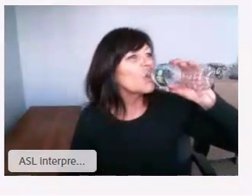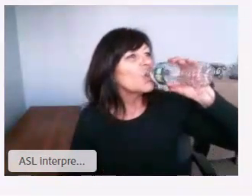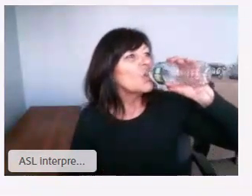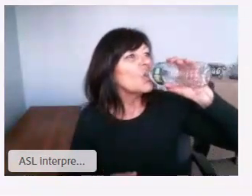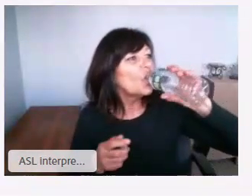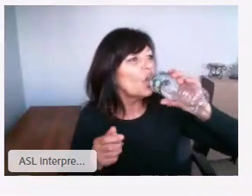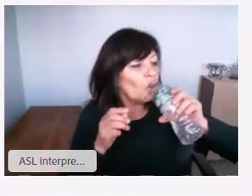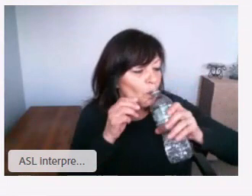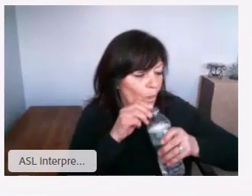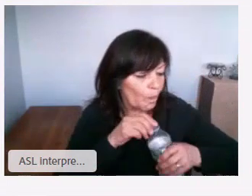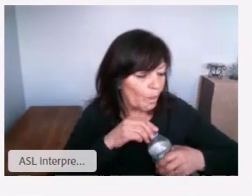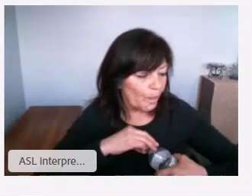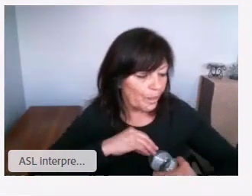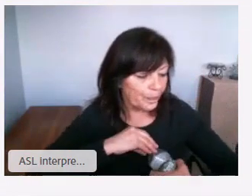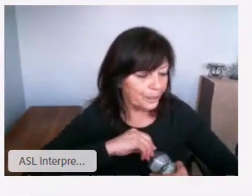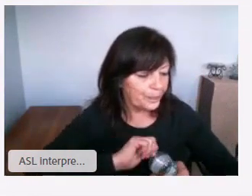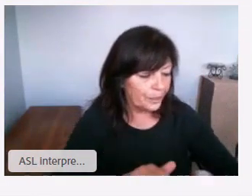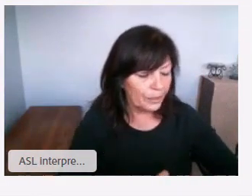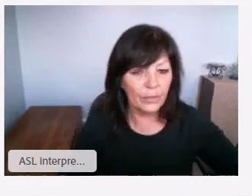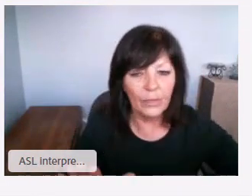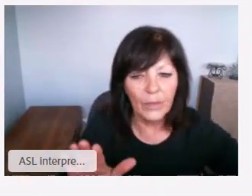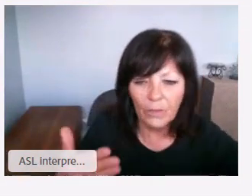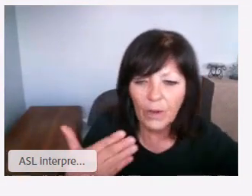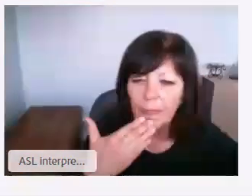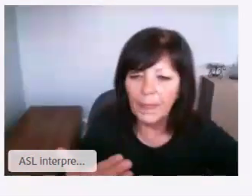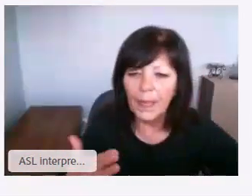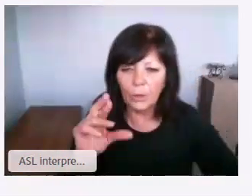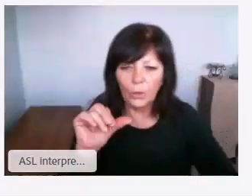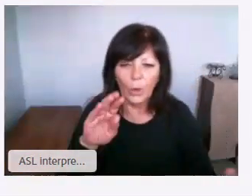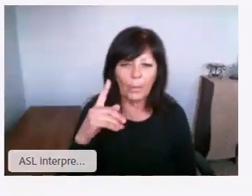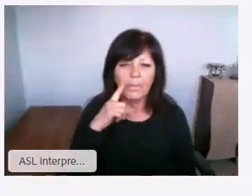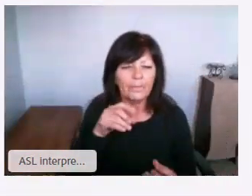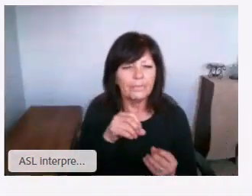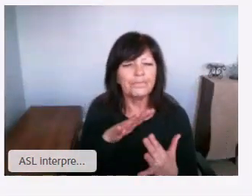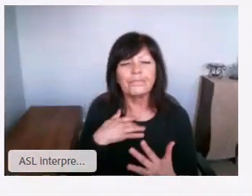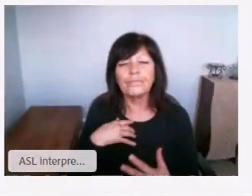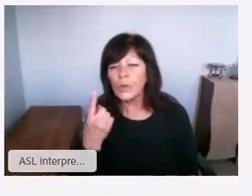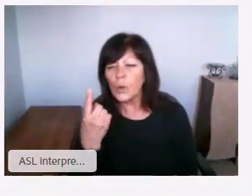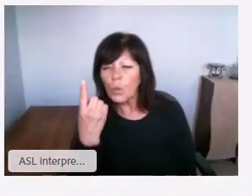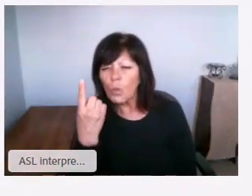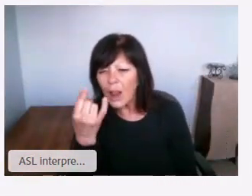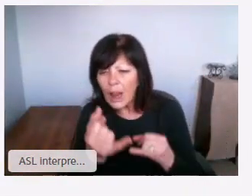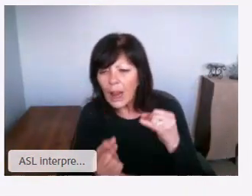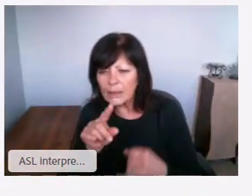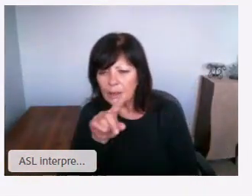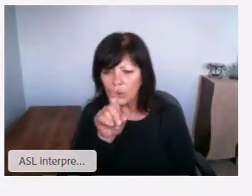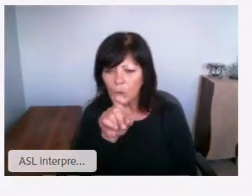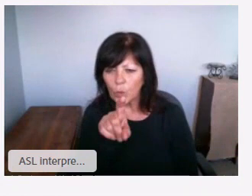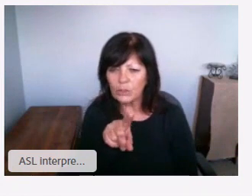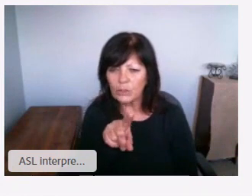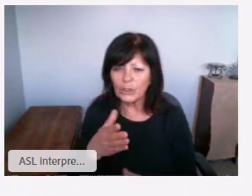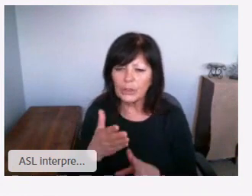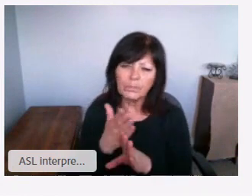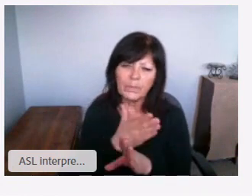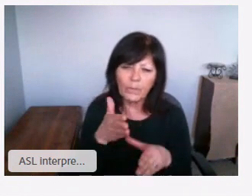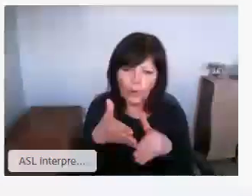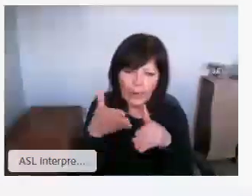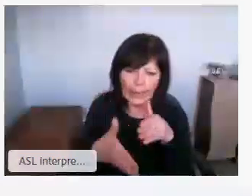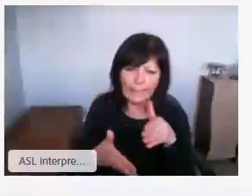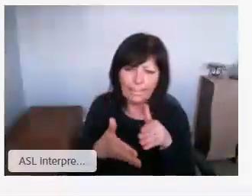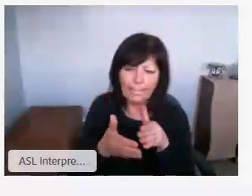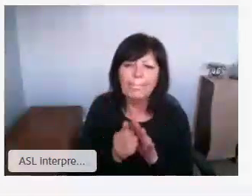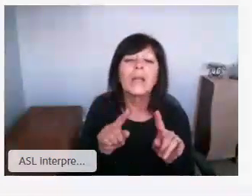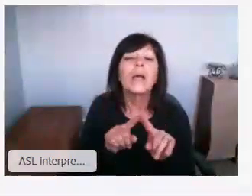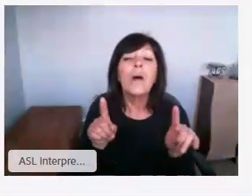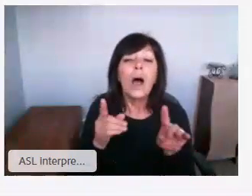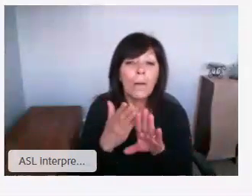That's great. Thank you, Rob, for addressing that question. I think we have one final question before we end today's session. But before